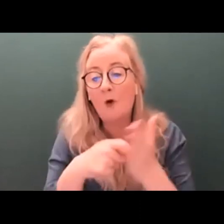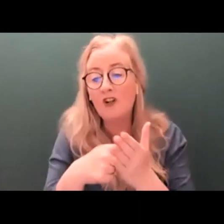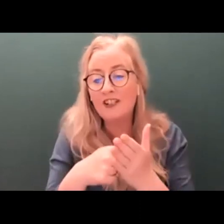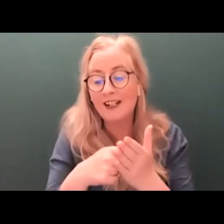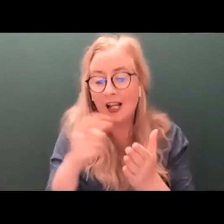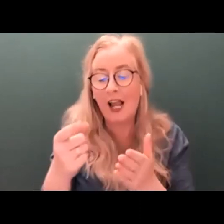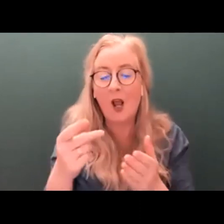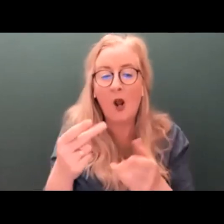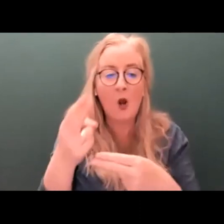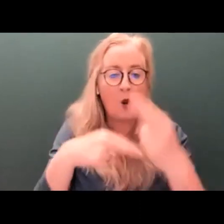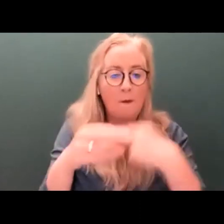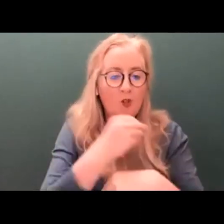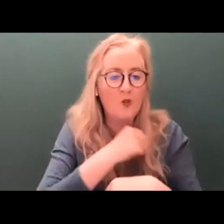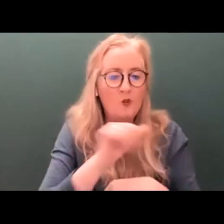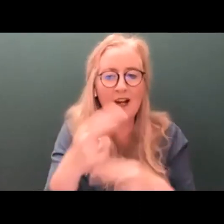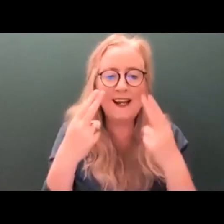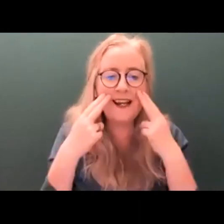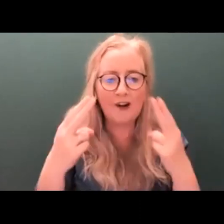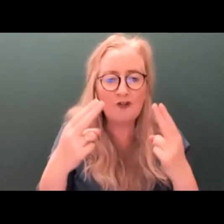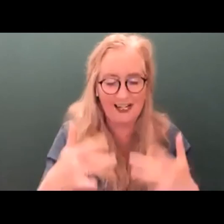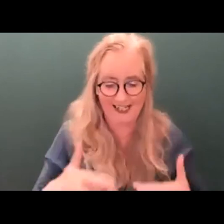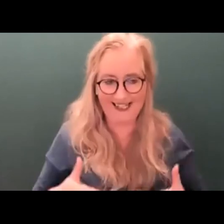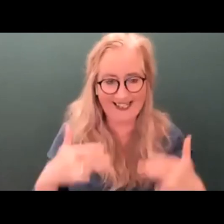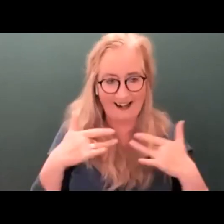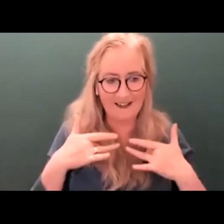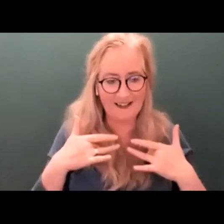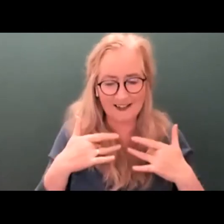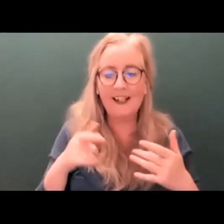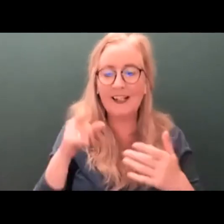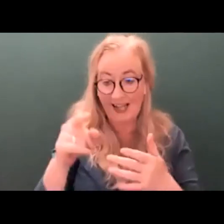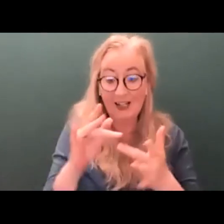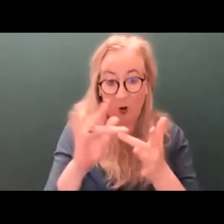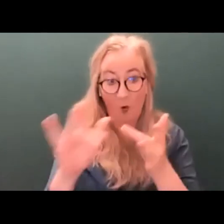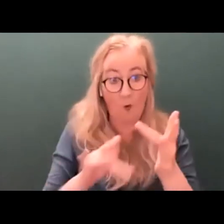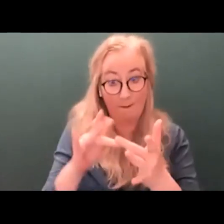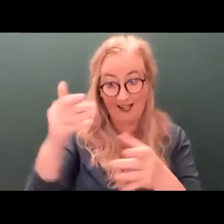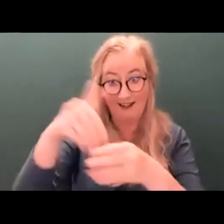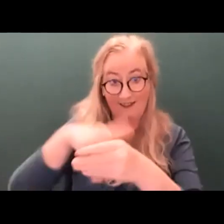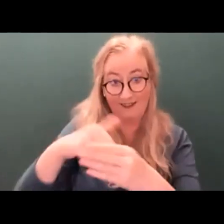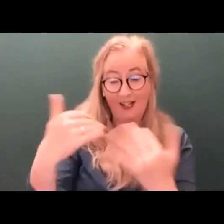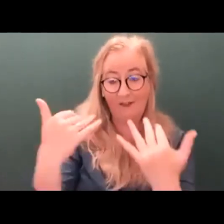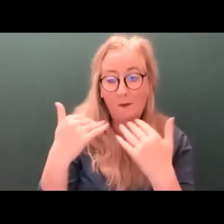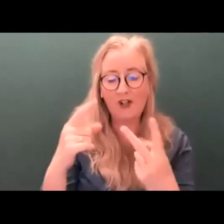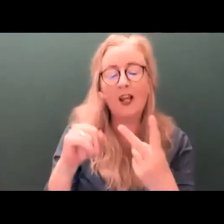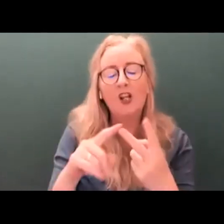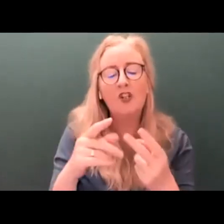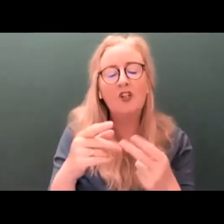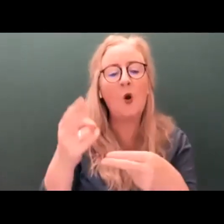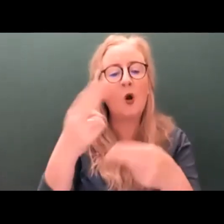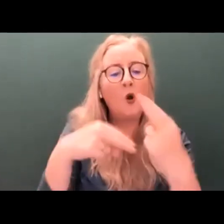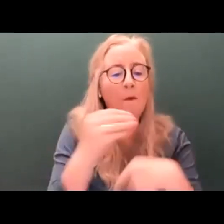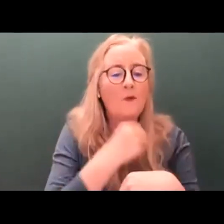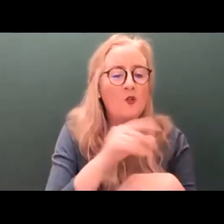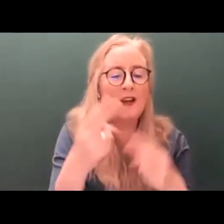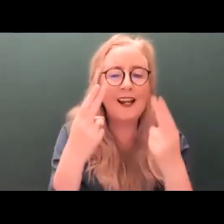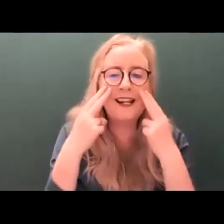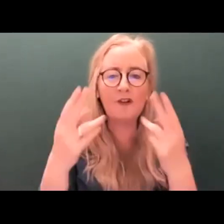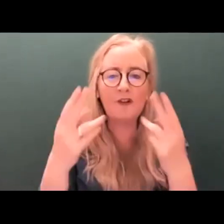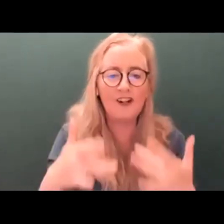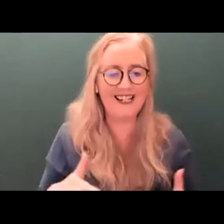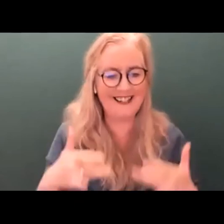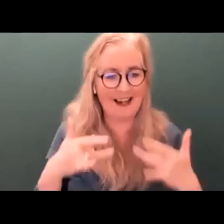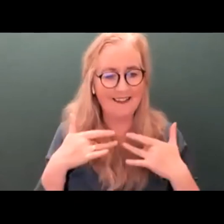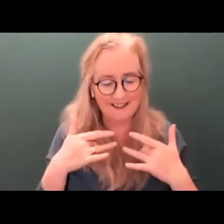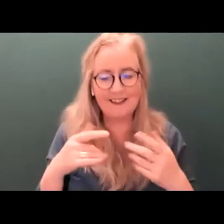Senses. Both these projects are up on the Heritage Council website. And Coming to Your Natural Senses is a